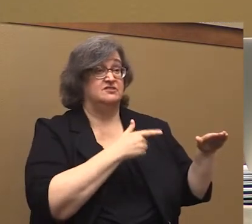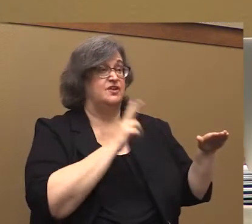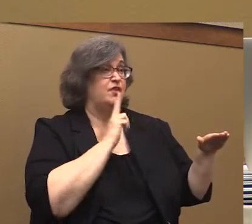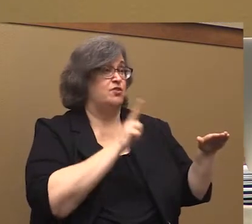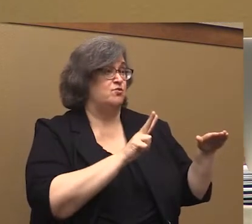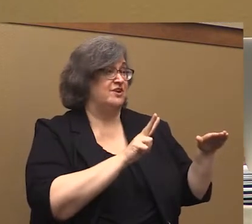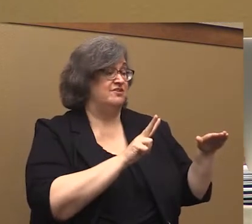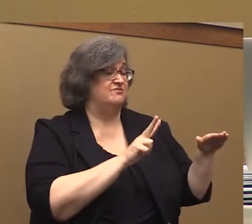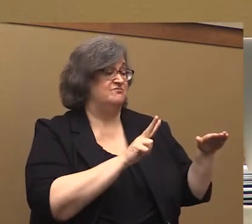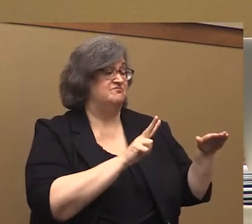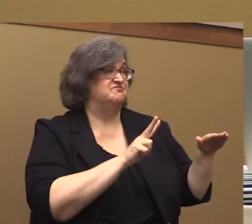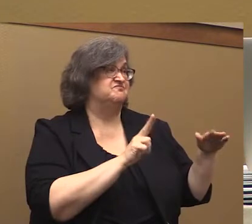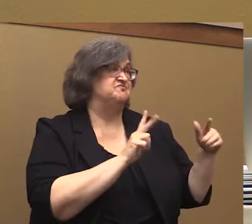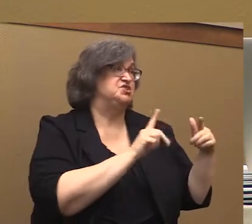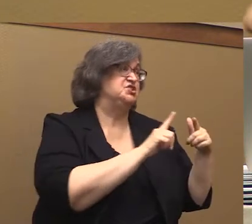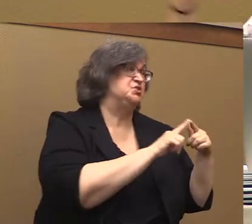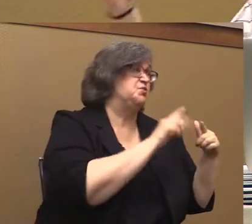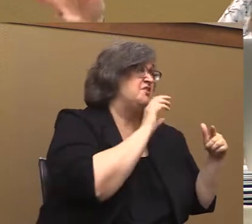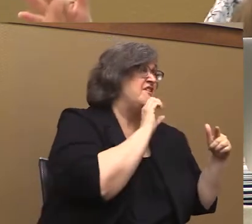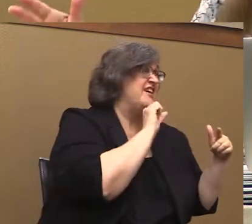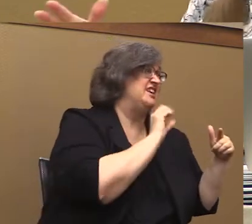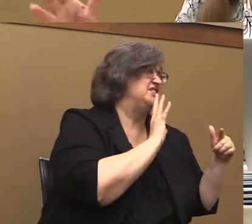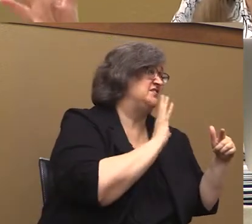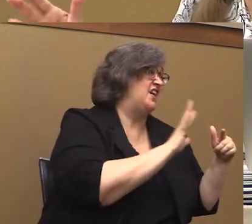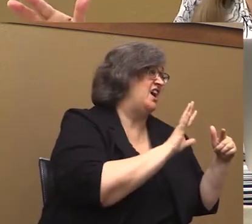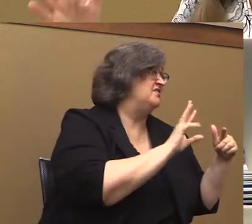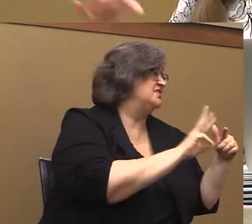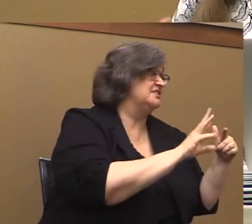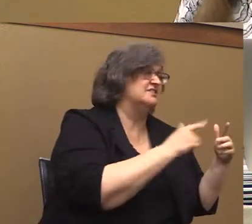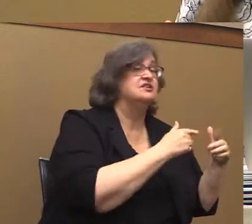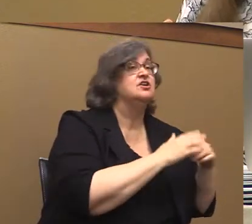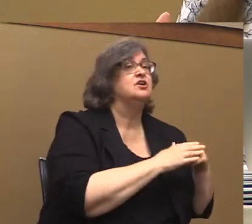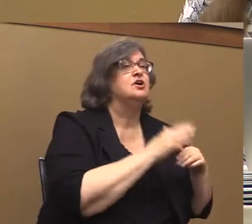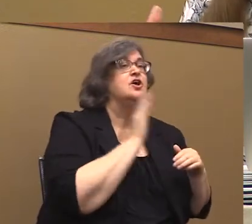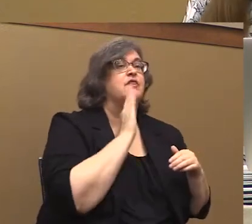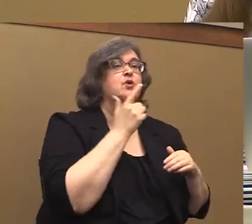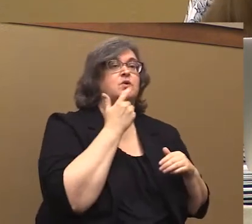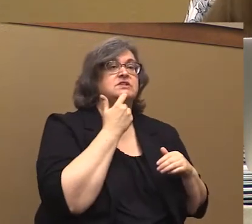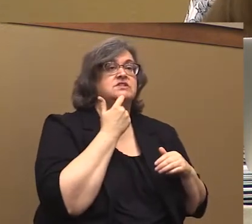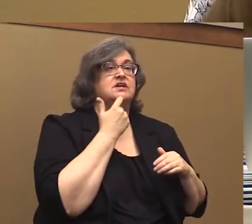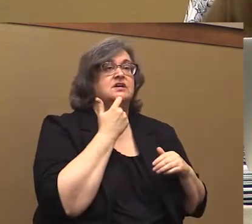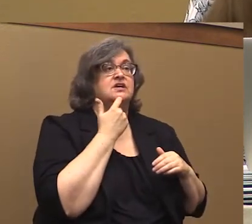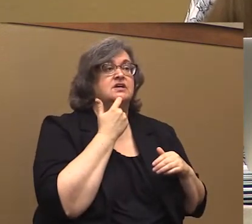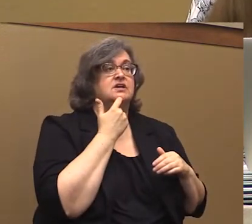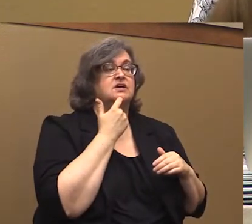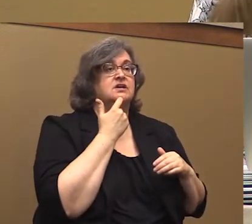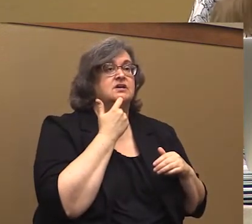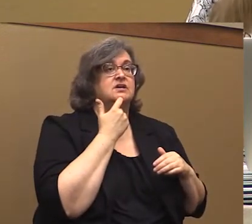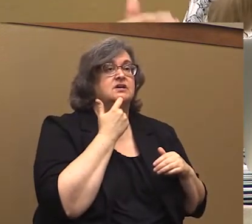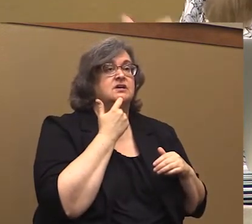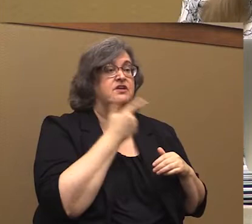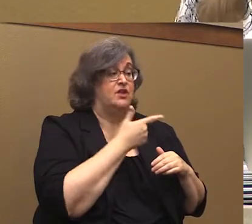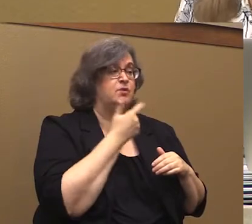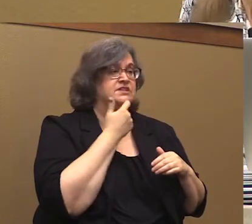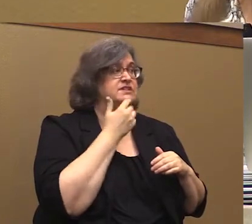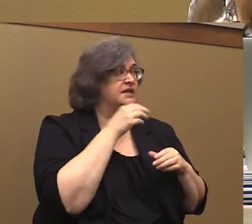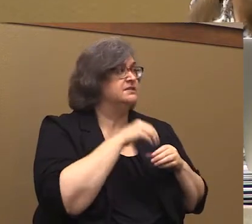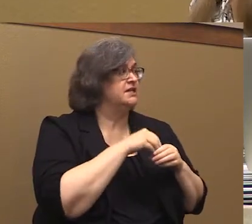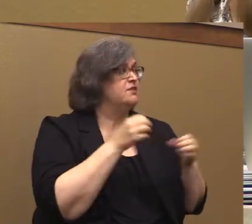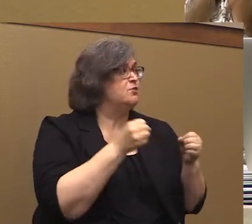a 3-year-old to maybe 5, 6, that they're going to say that it's